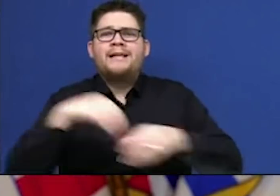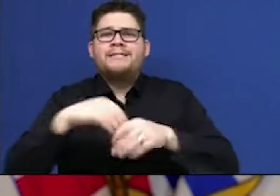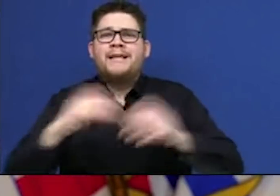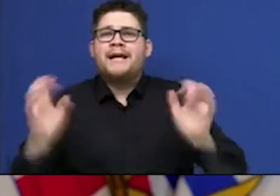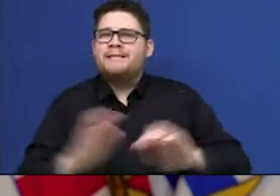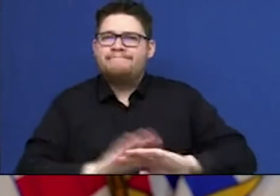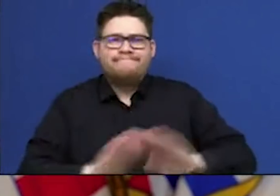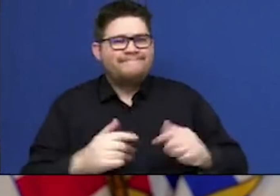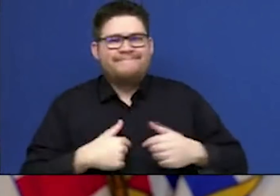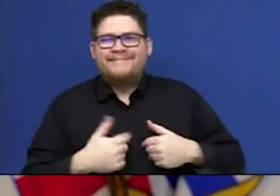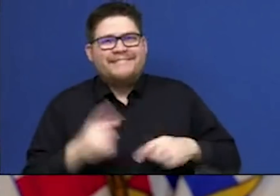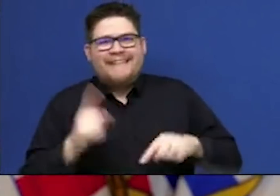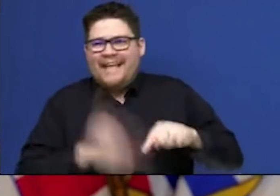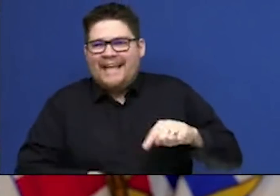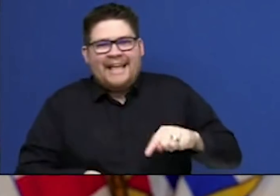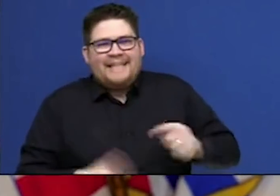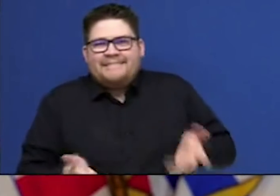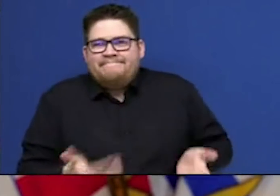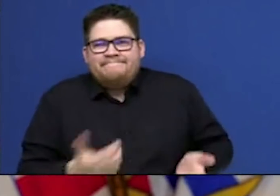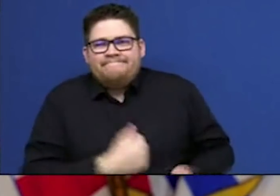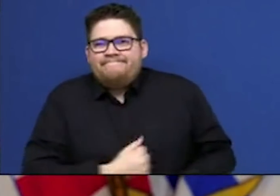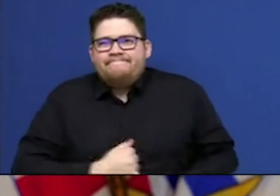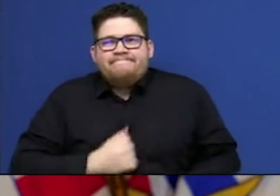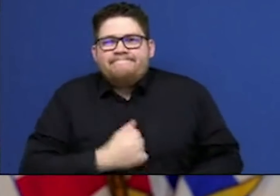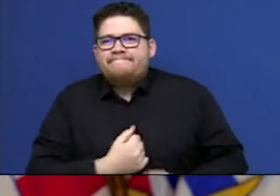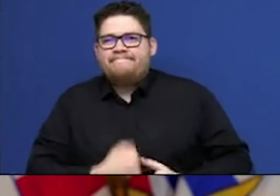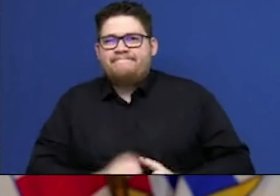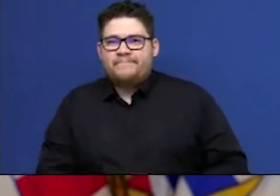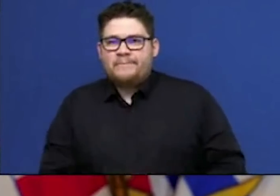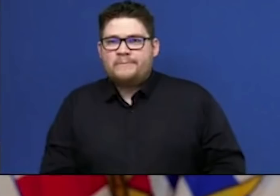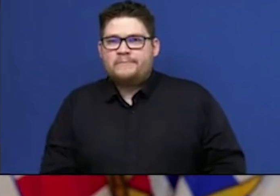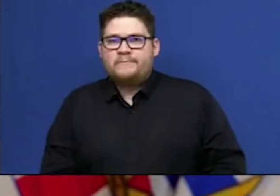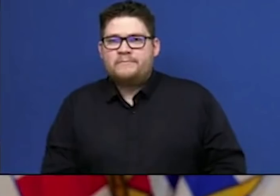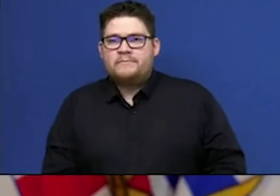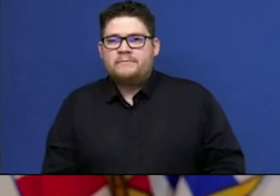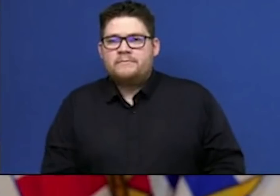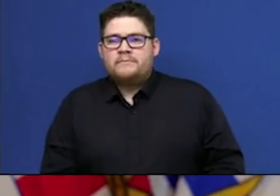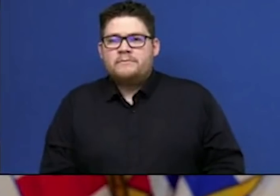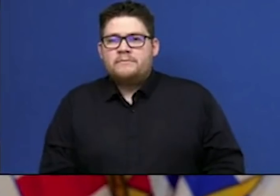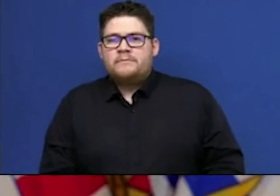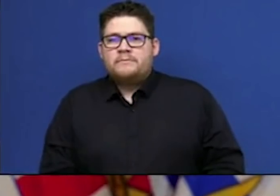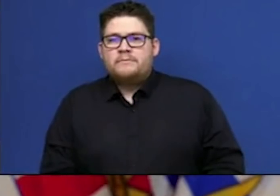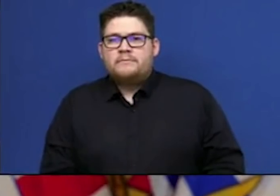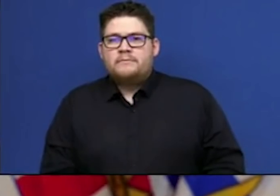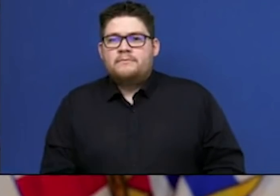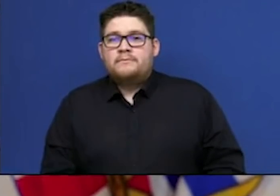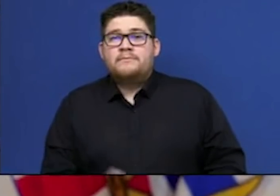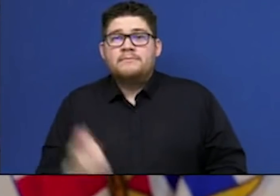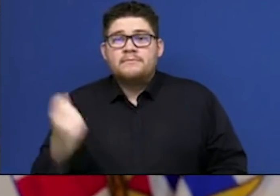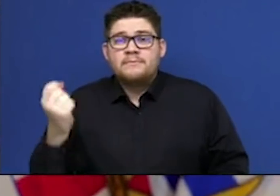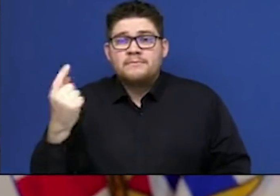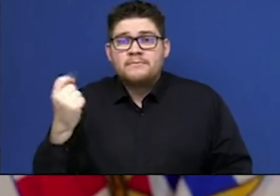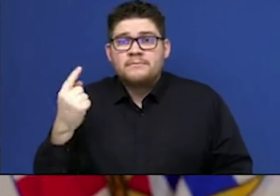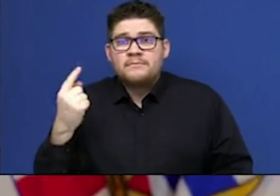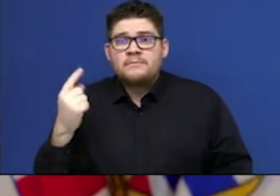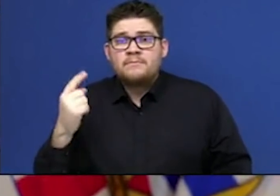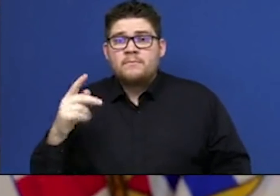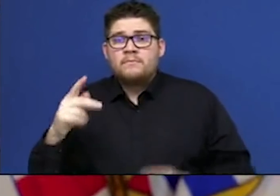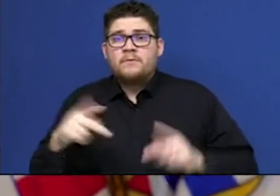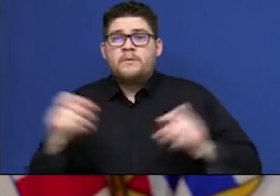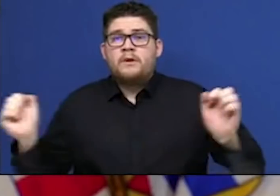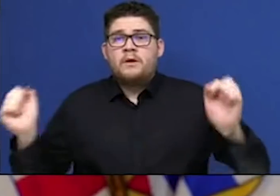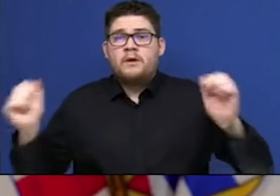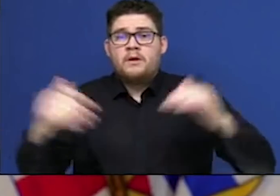happen right now. Our outdoor worship service under the current variants may